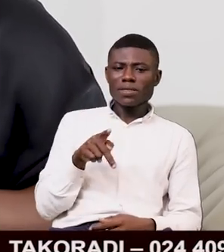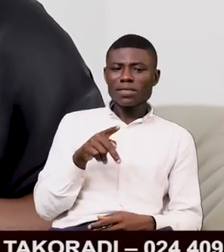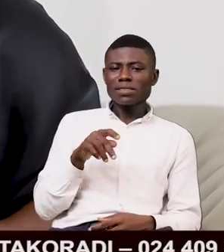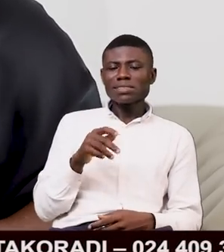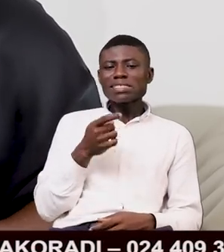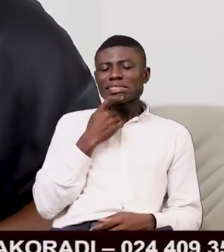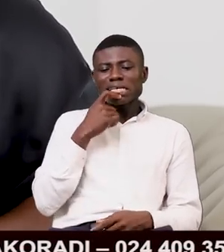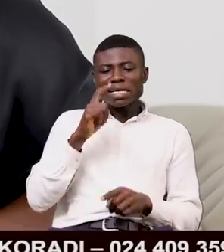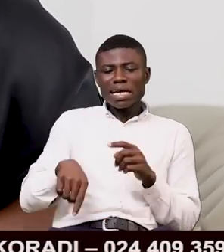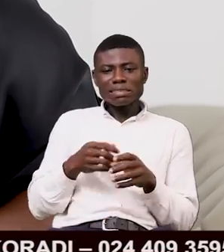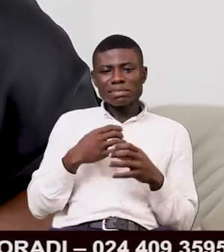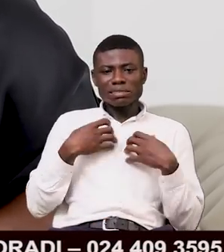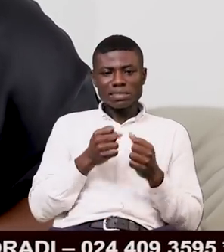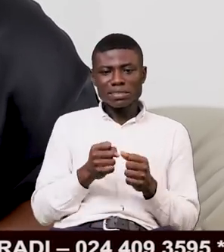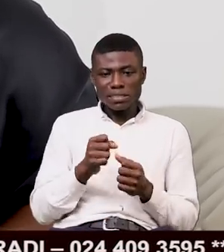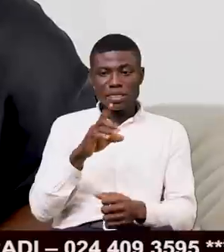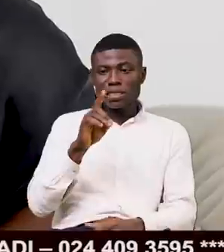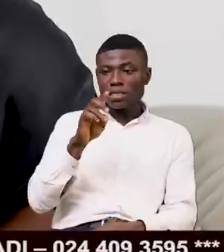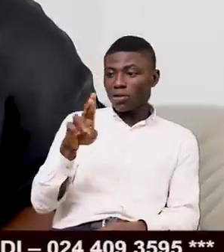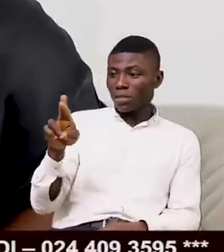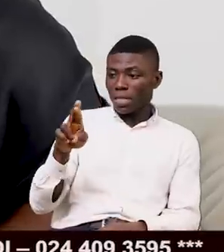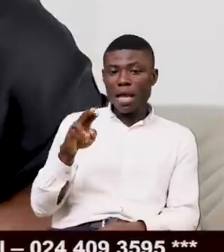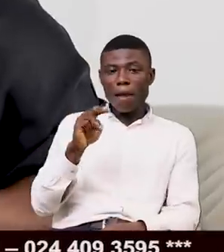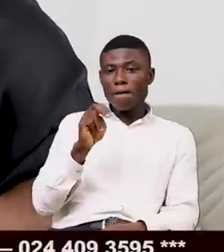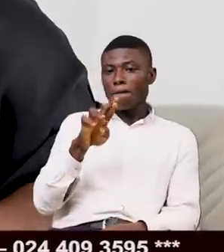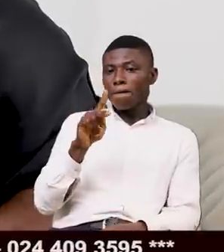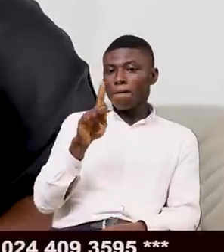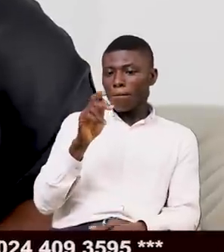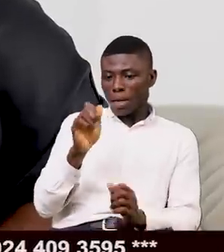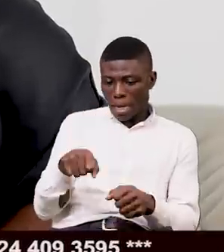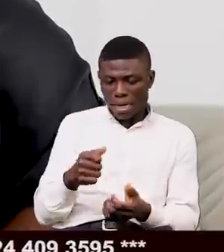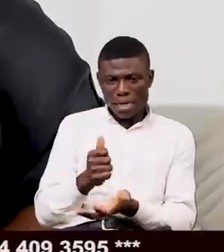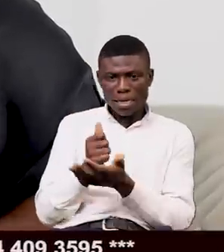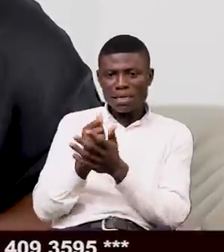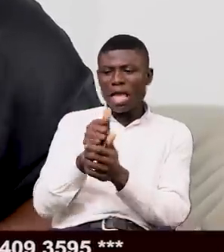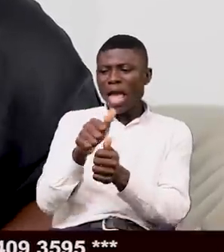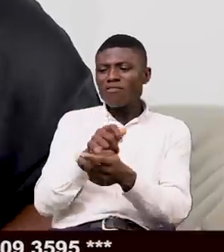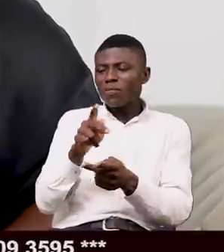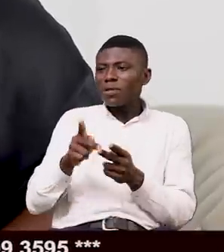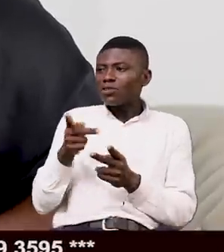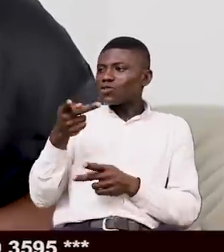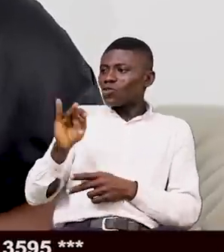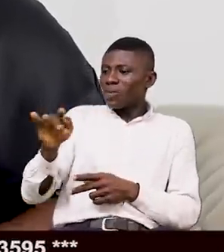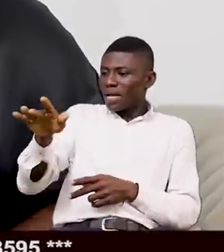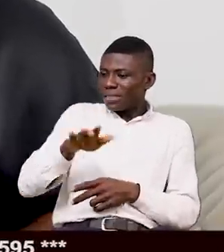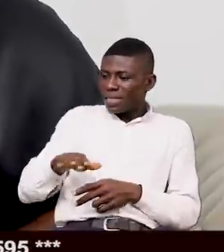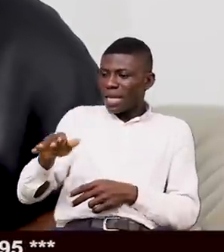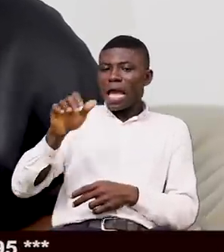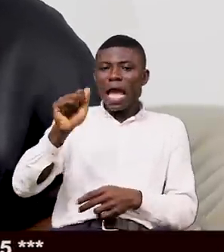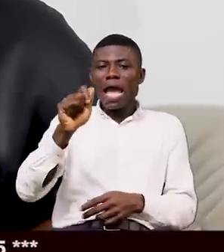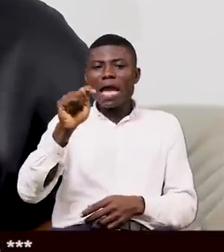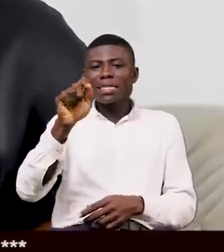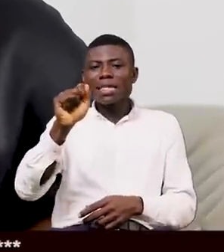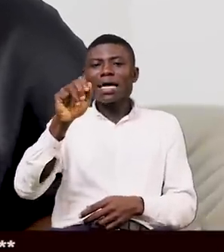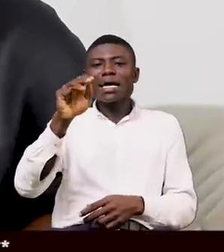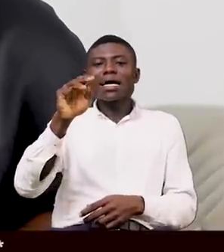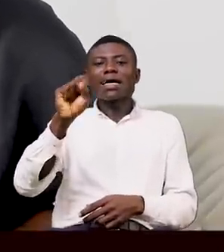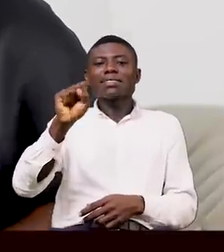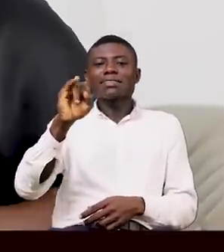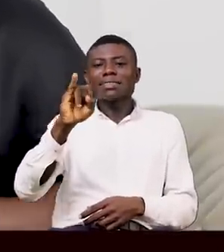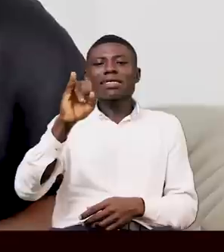your chronic, no? Dr. Makeje, yeah, dear pa. It's a quantity just you be a Ben Wokumase or what a summon so by taxi rank,